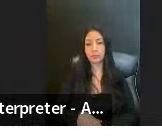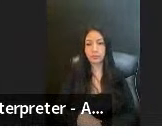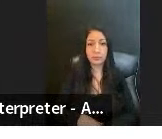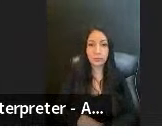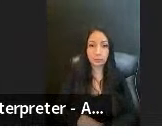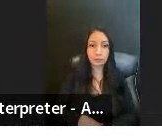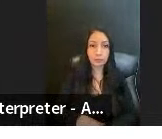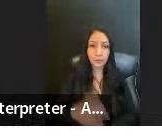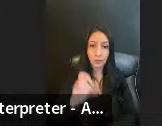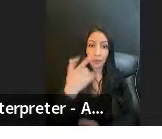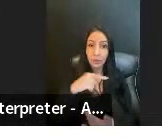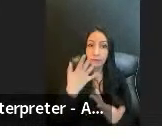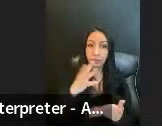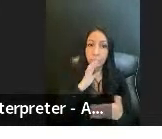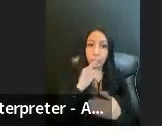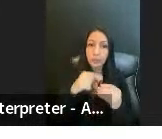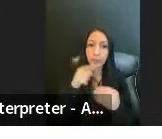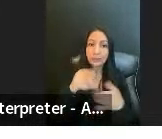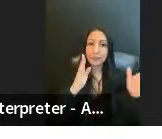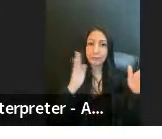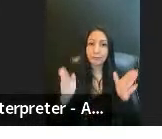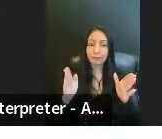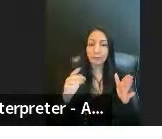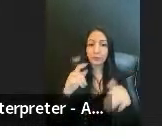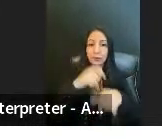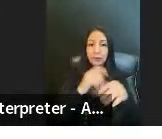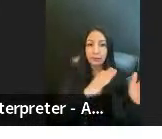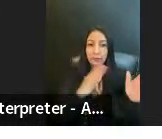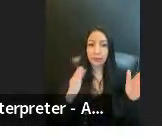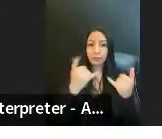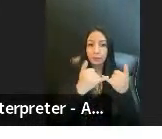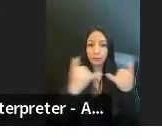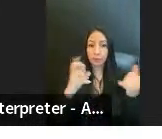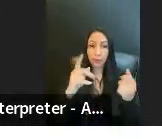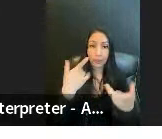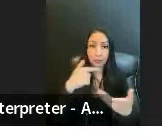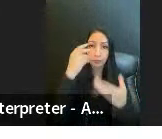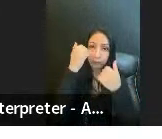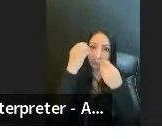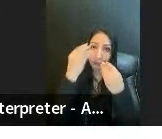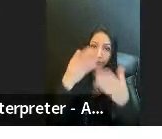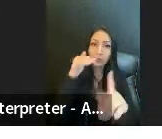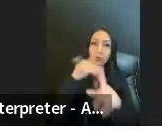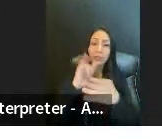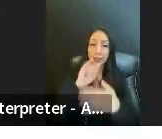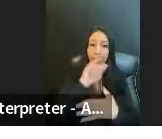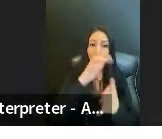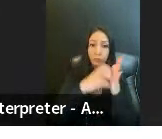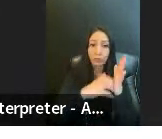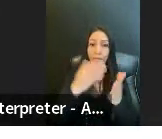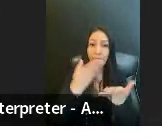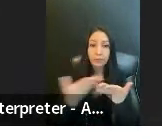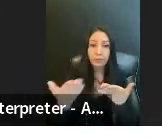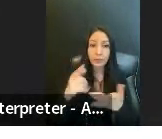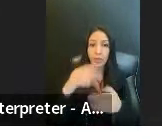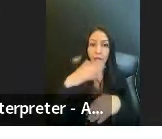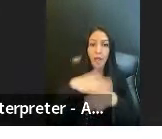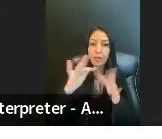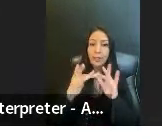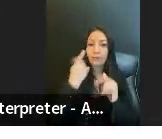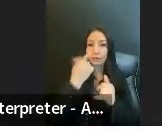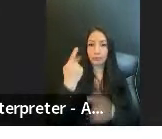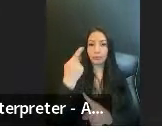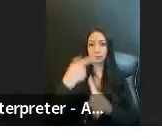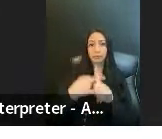So we've talked about this timeline a few times, but I just want to remind you that these draft materials have been online for about a